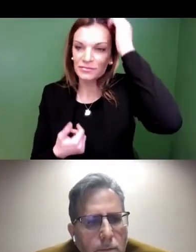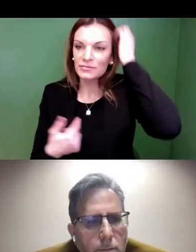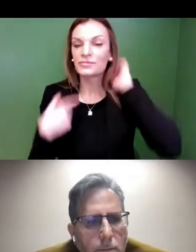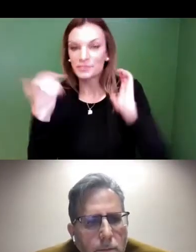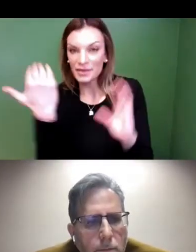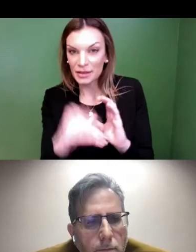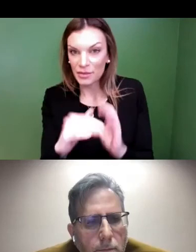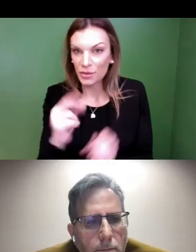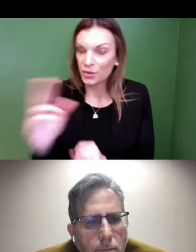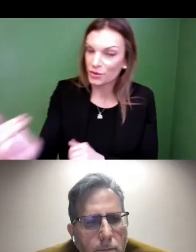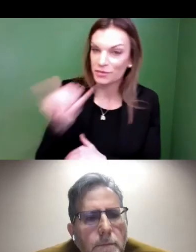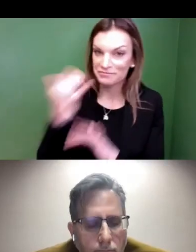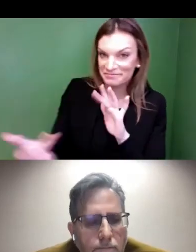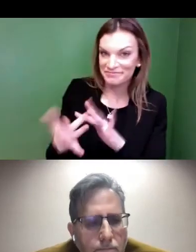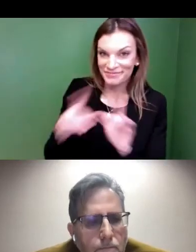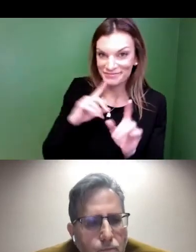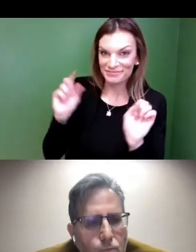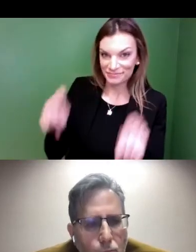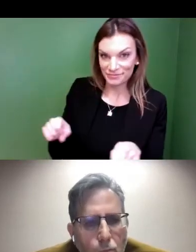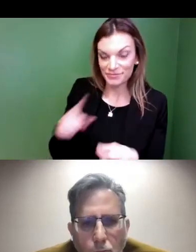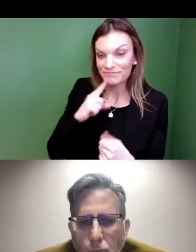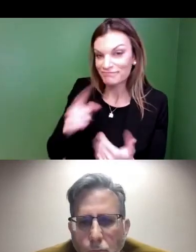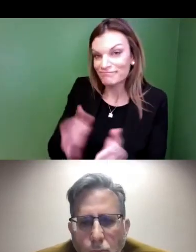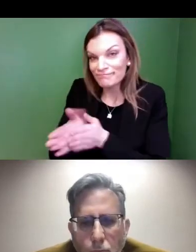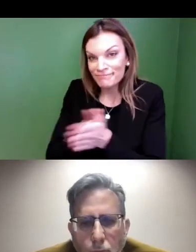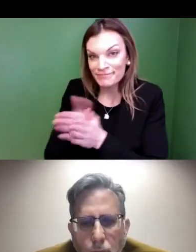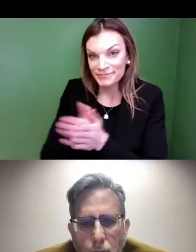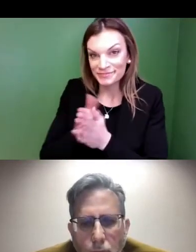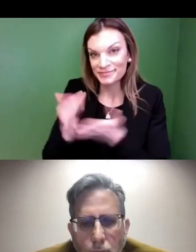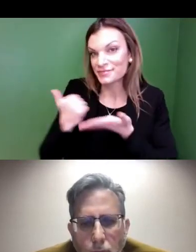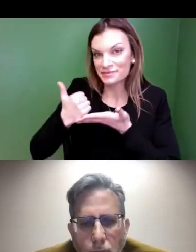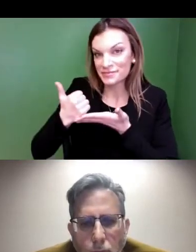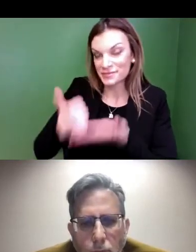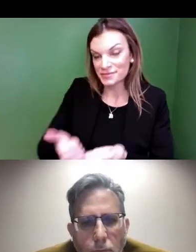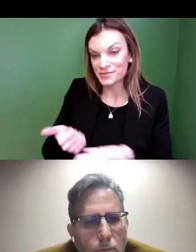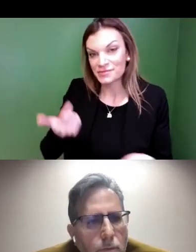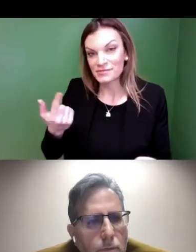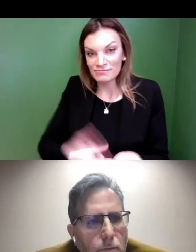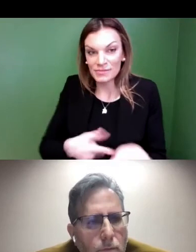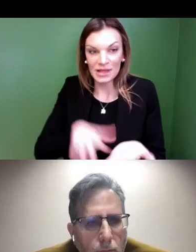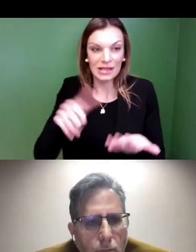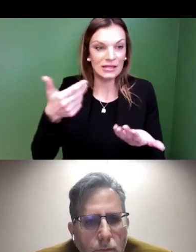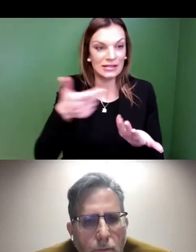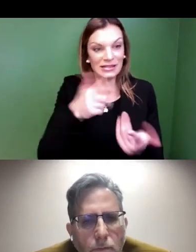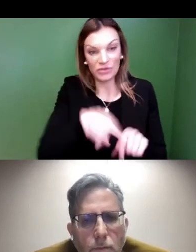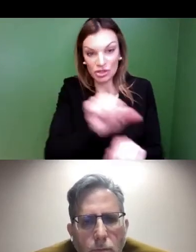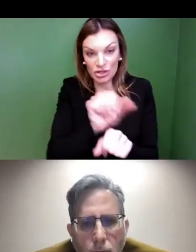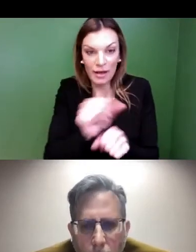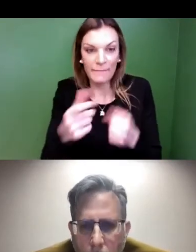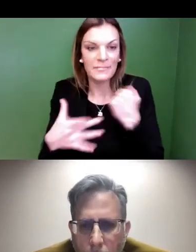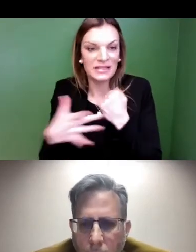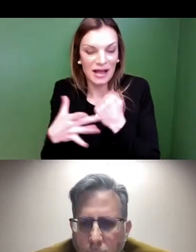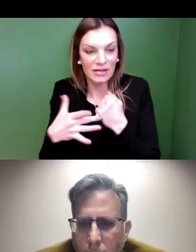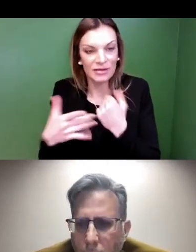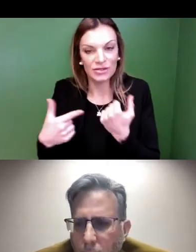or a call away, and we're happy to discuss the positions, the technology with you. I'm